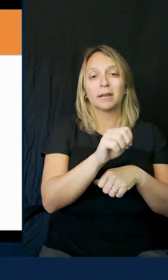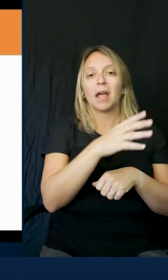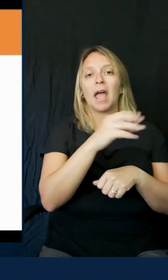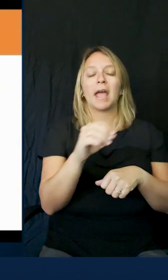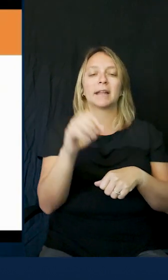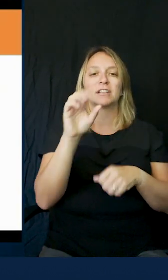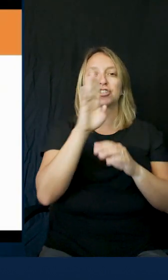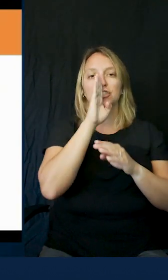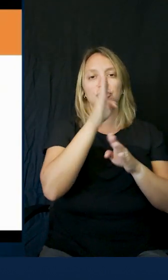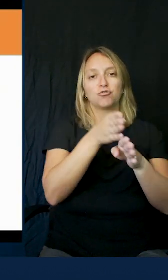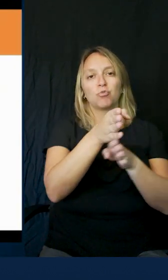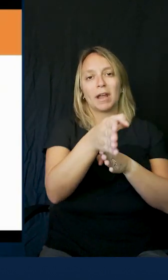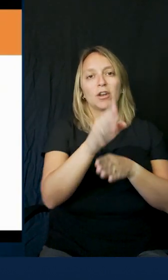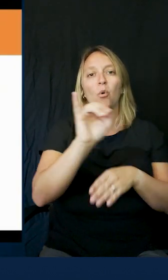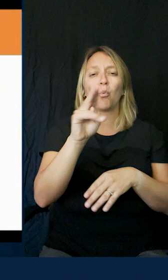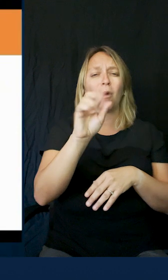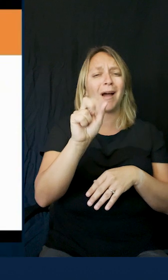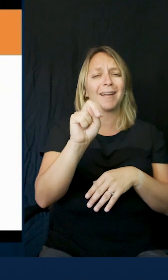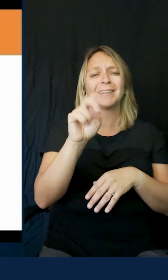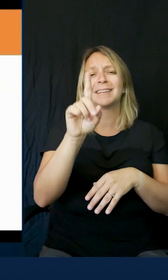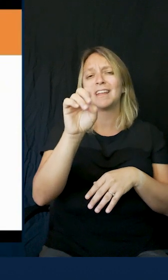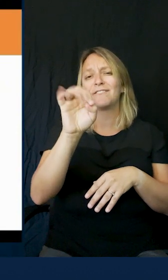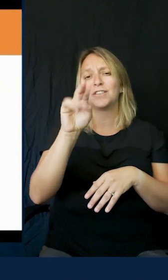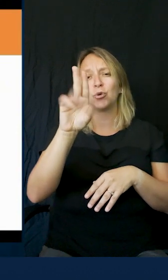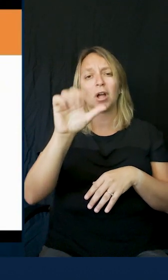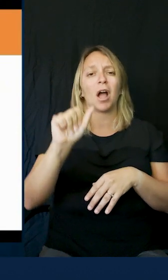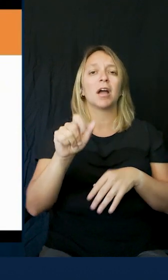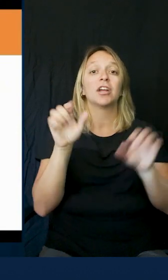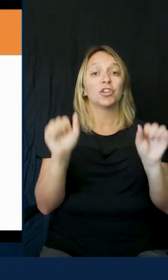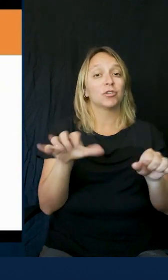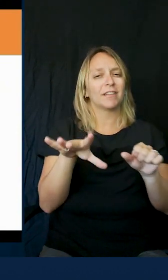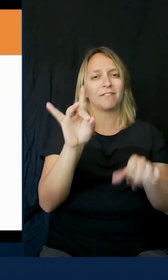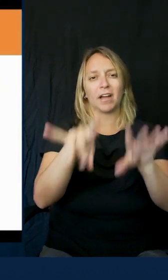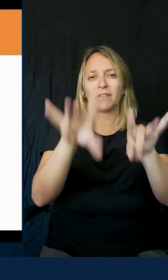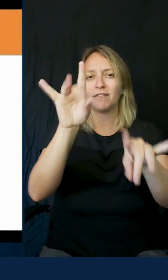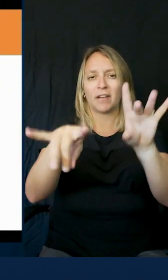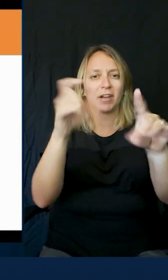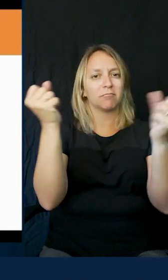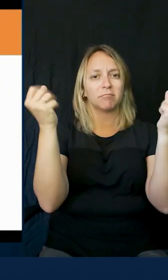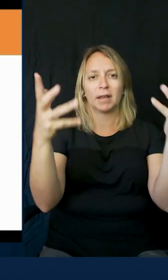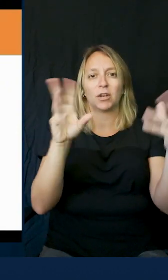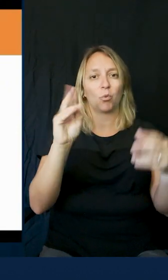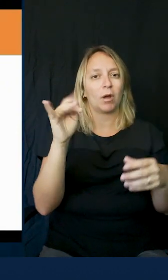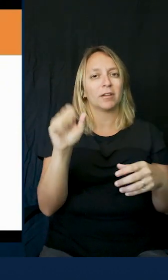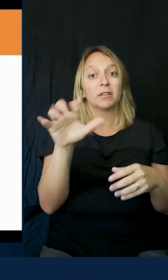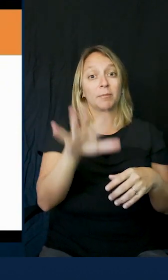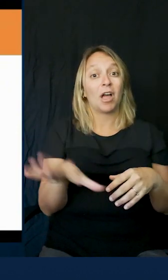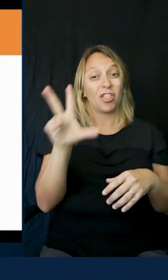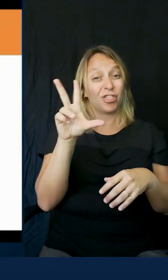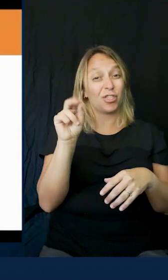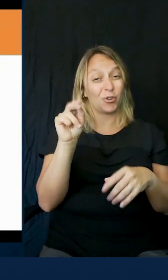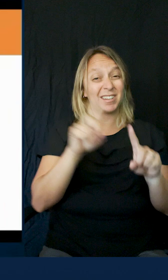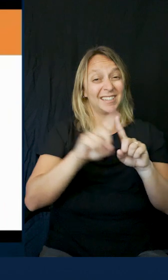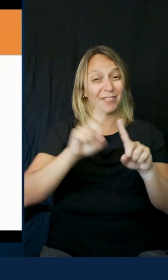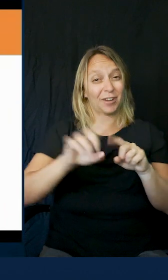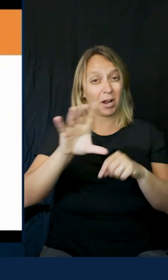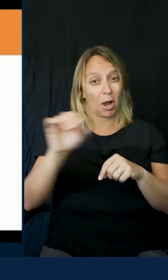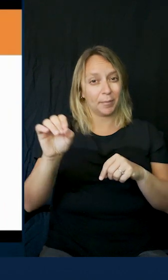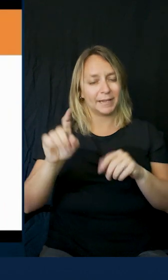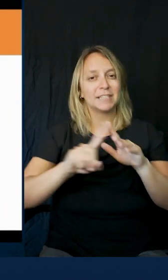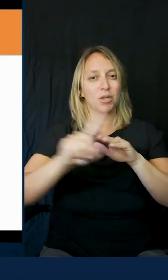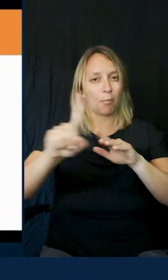de Fuca. So whales can be found anywhere in this area. There's about 30 whale watching companies in the Salish Sea departing from various